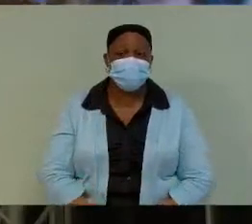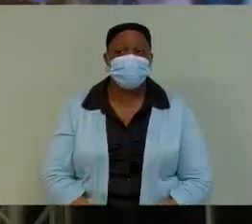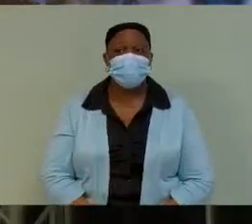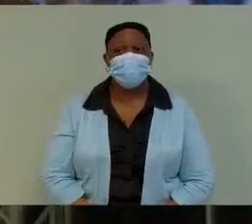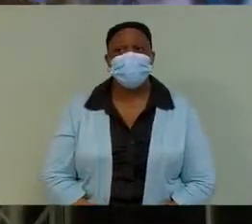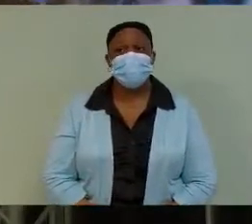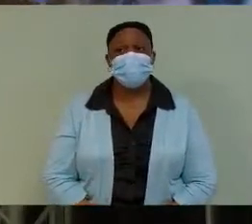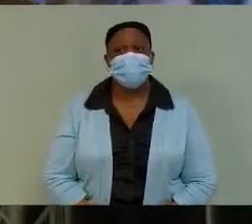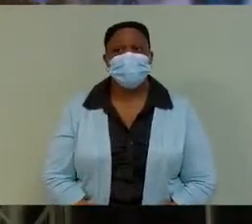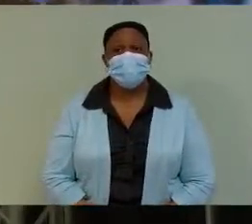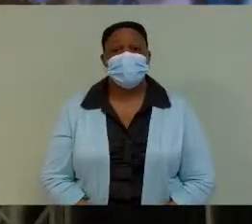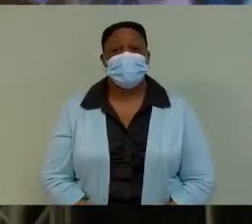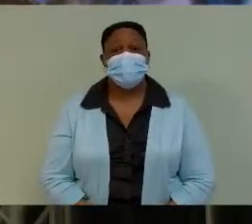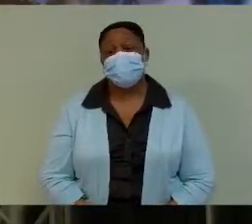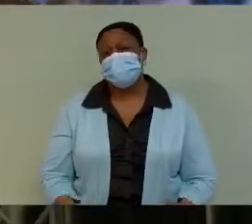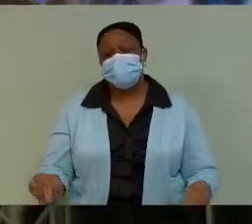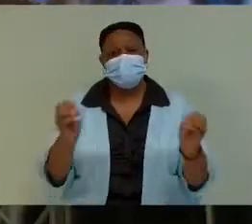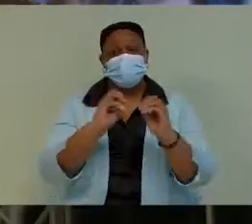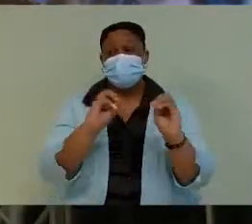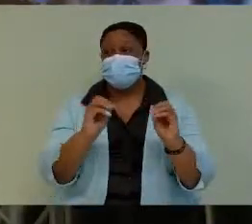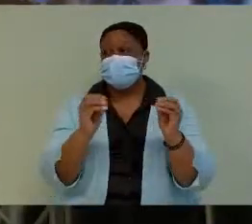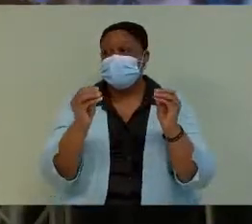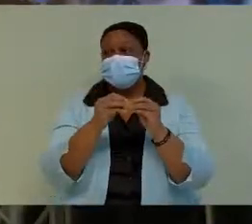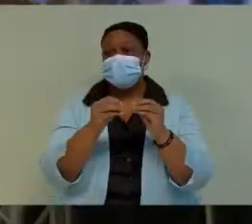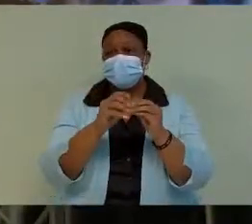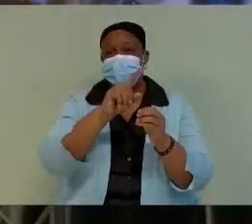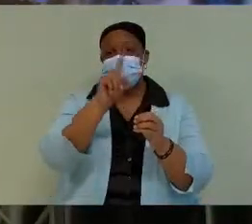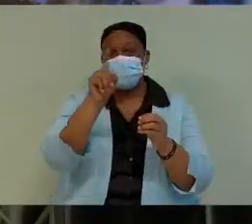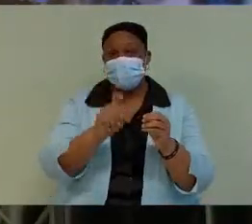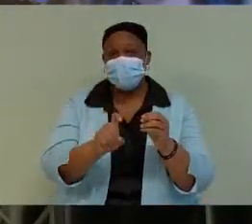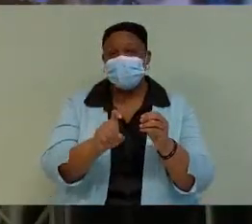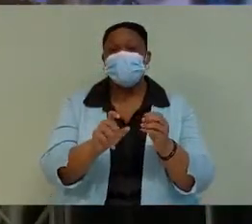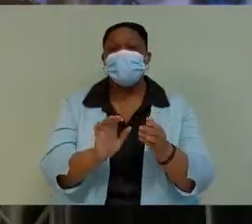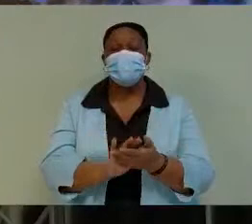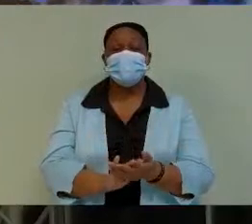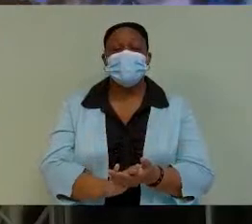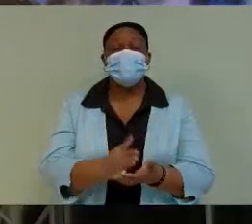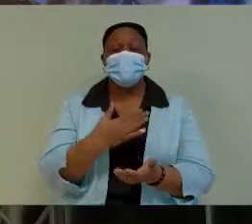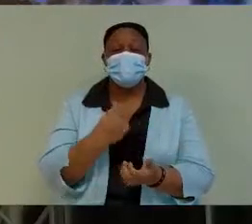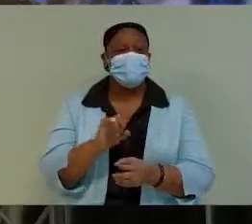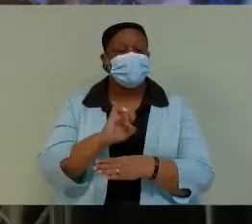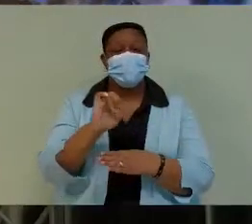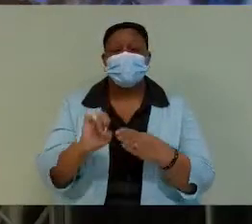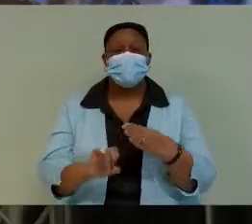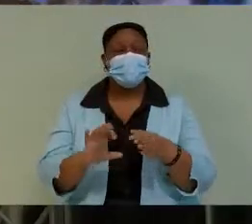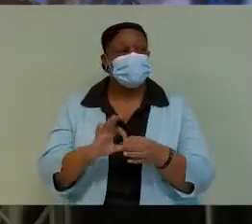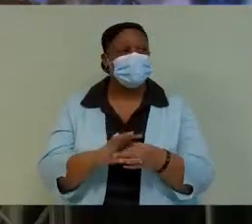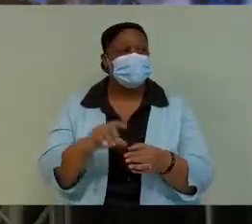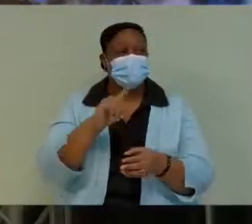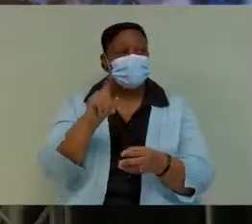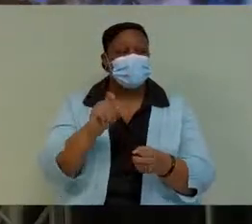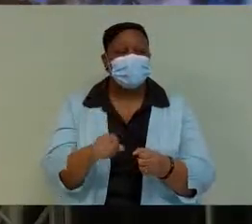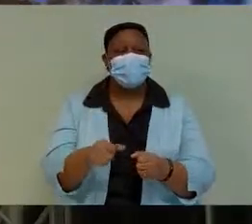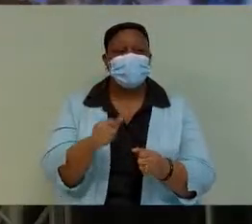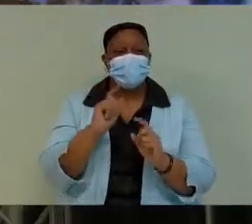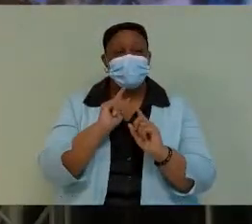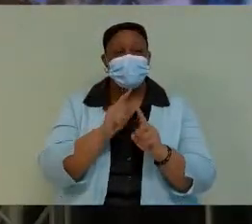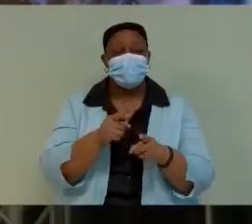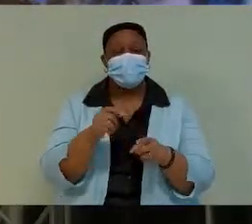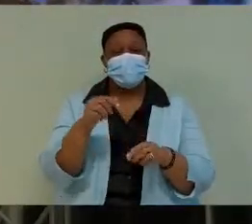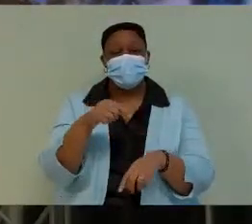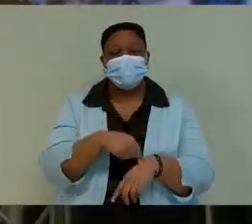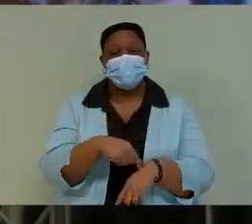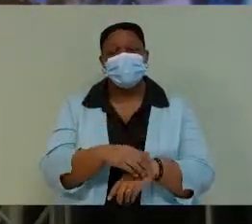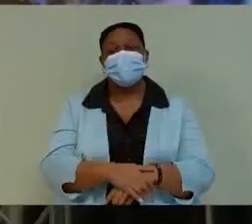I do not have any further questions, and that brings us to the end of the question and answer segment